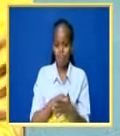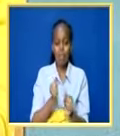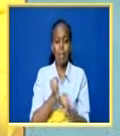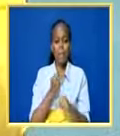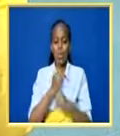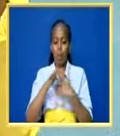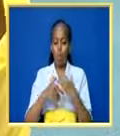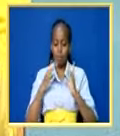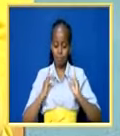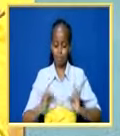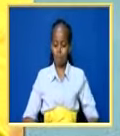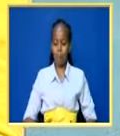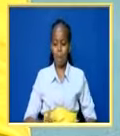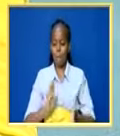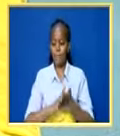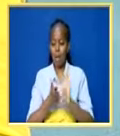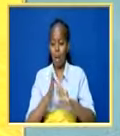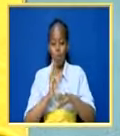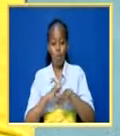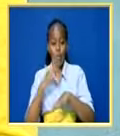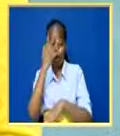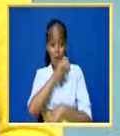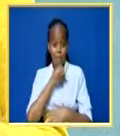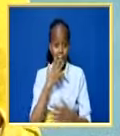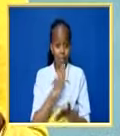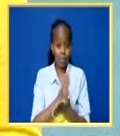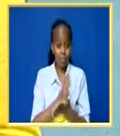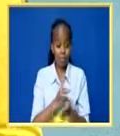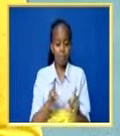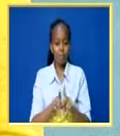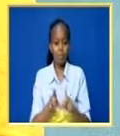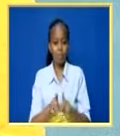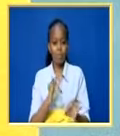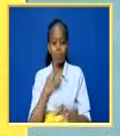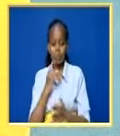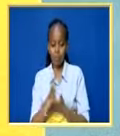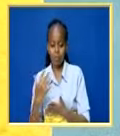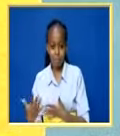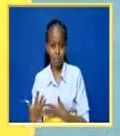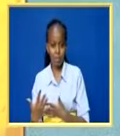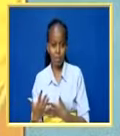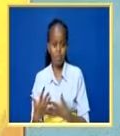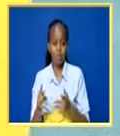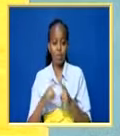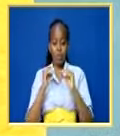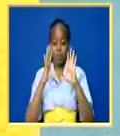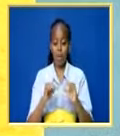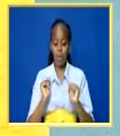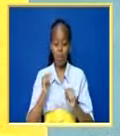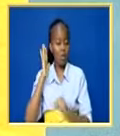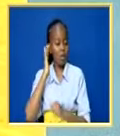whole uniform come together and look really, really good. Yes. And even if you say something to the teachers, I